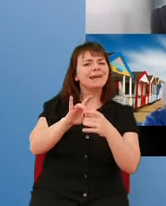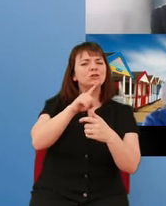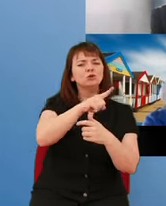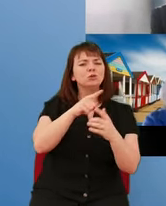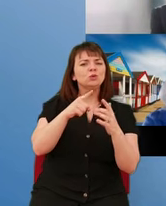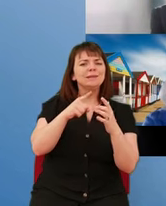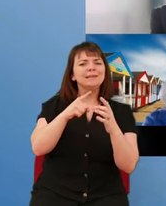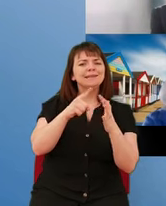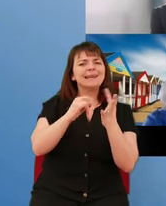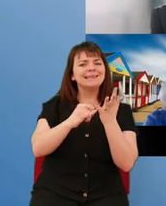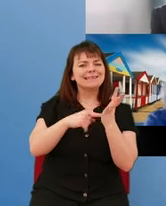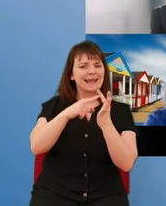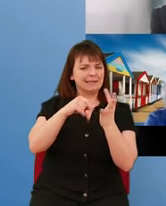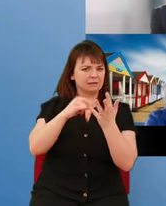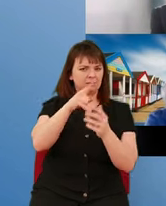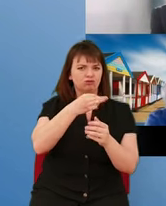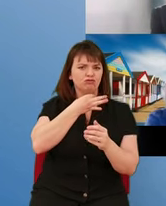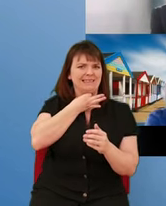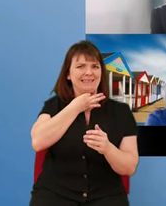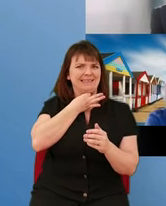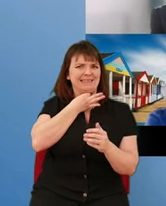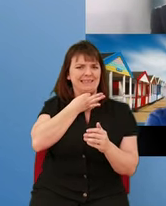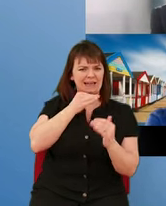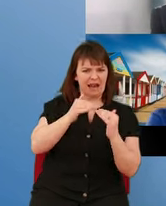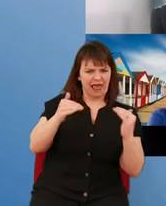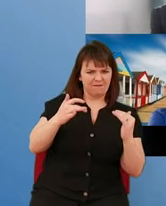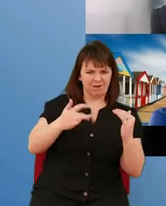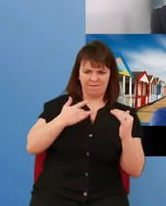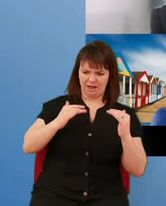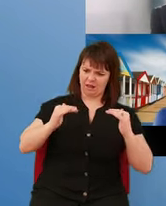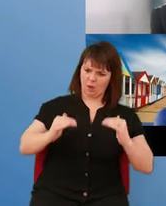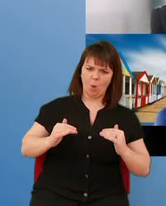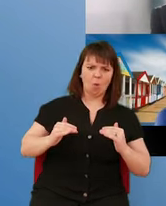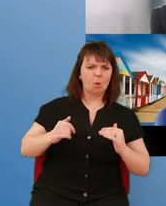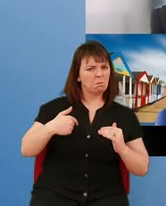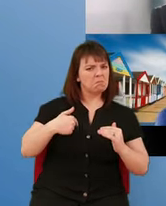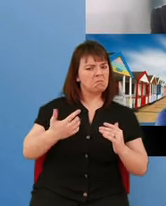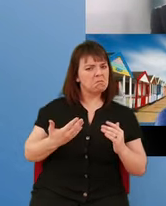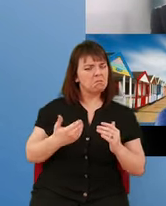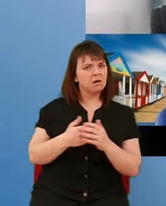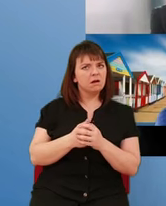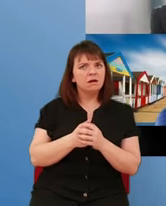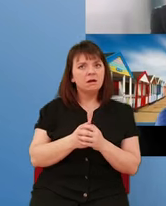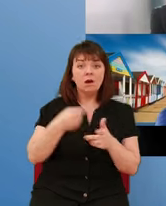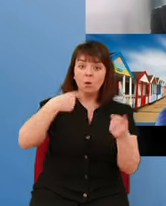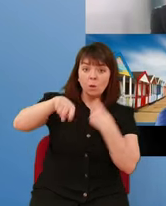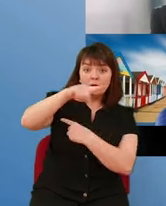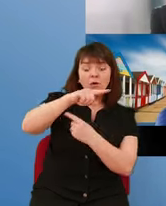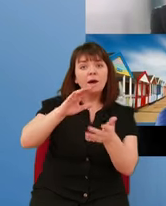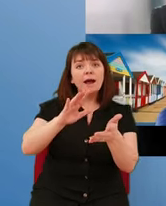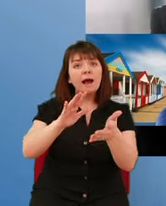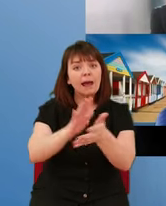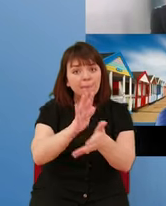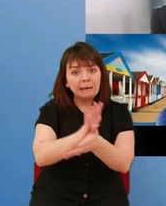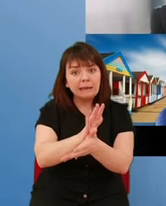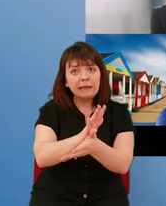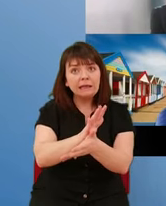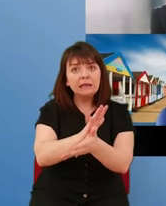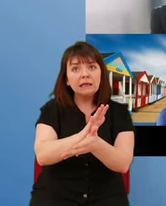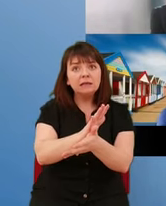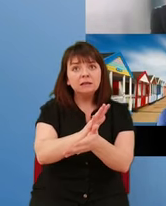Are we all happy to take off the proposed that Michael's proposing to take off the